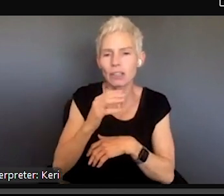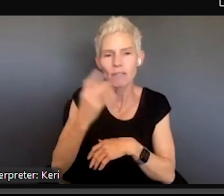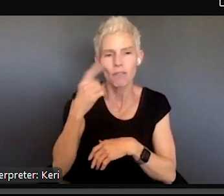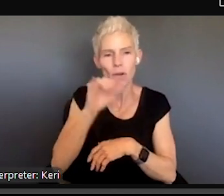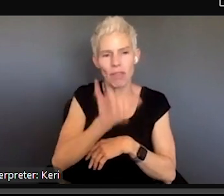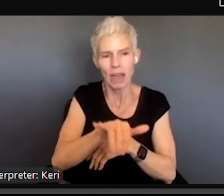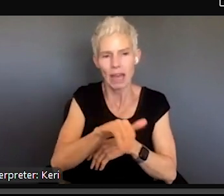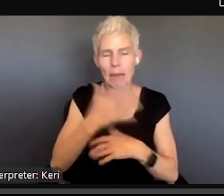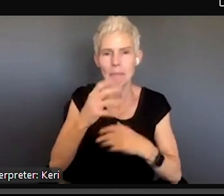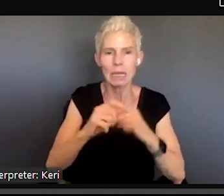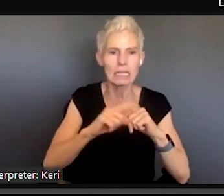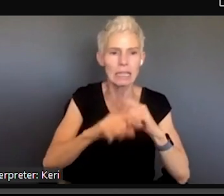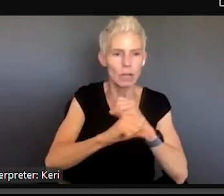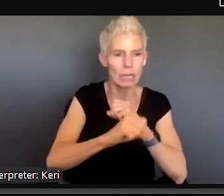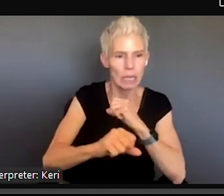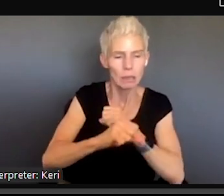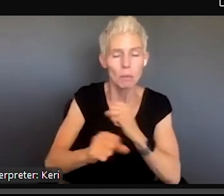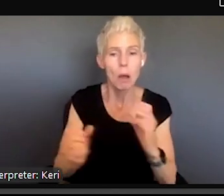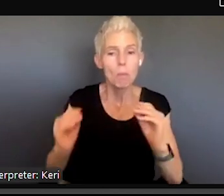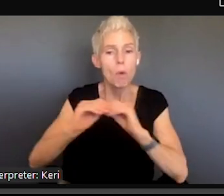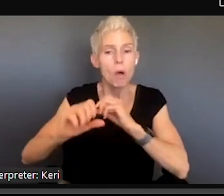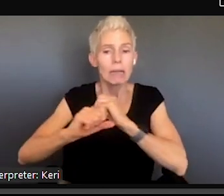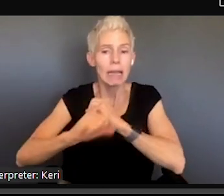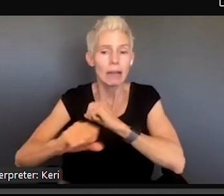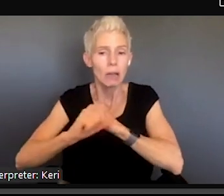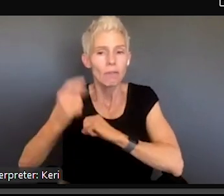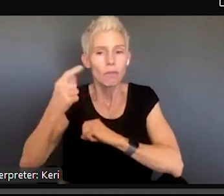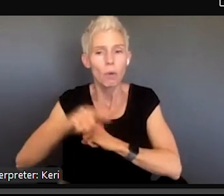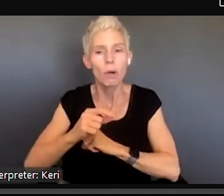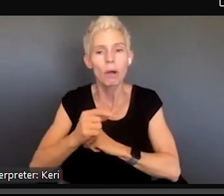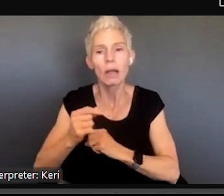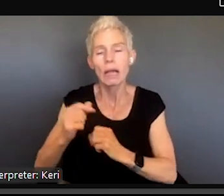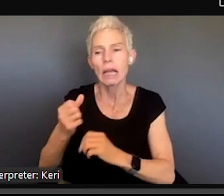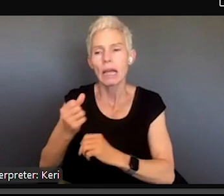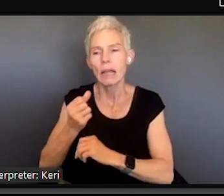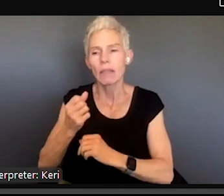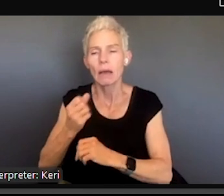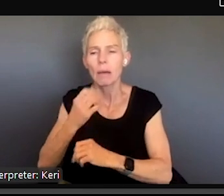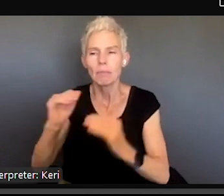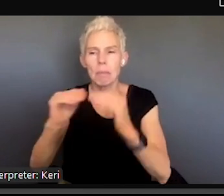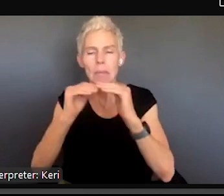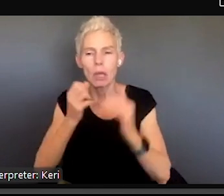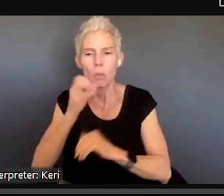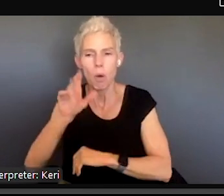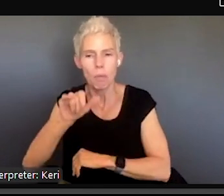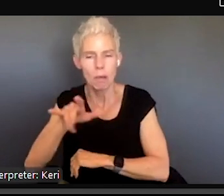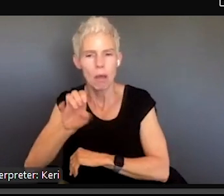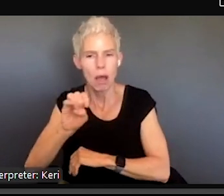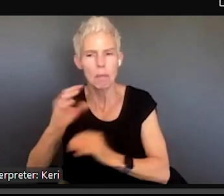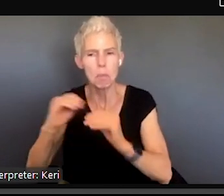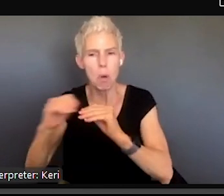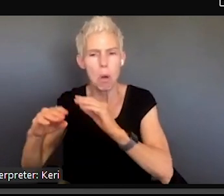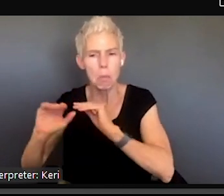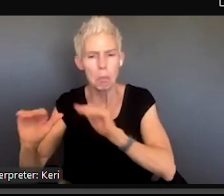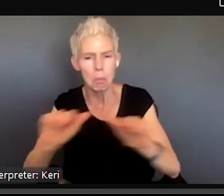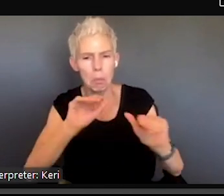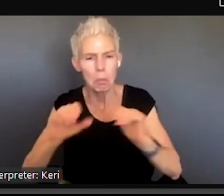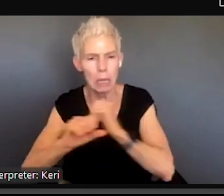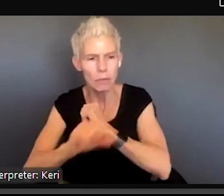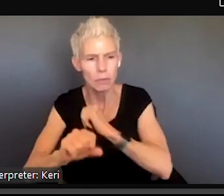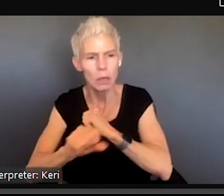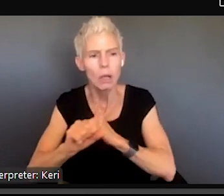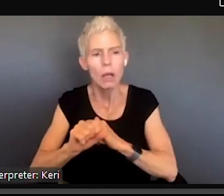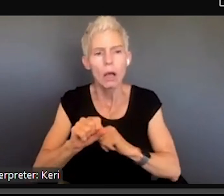many campaigns. We'll have more campaigns for the Pure Warmline. But we've, across the entire